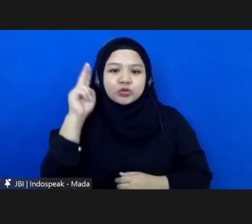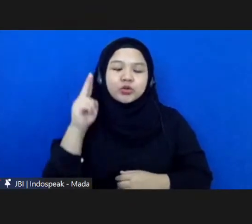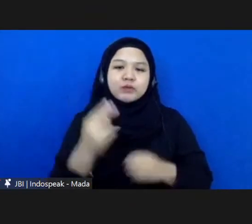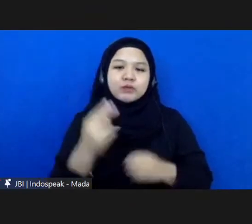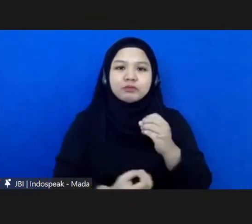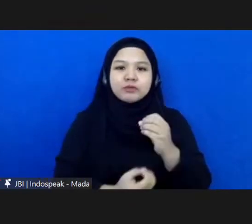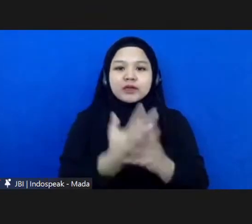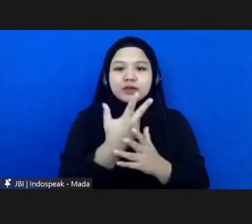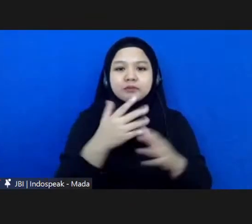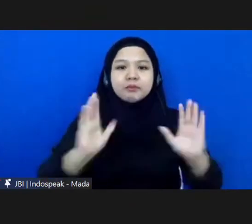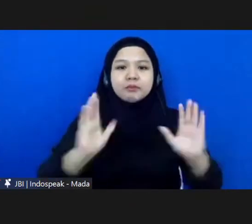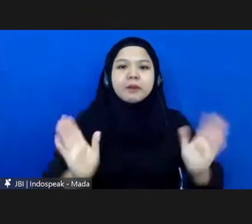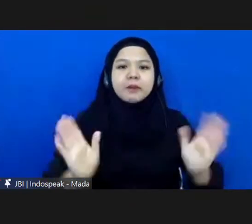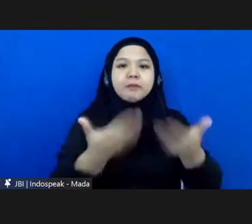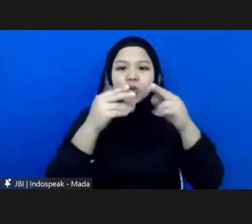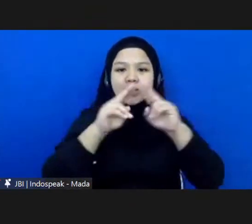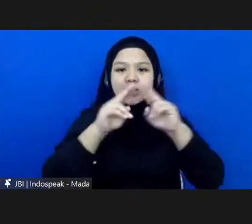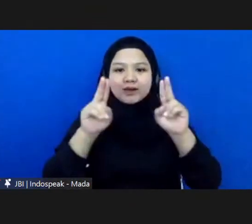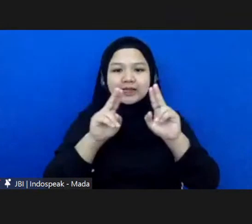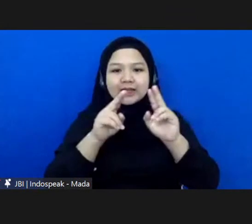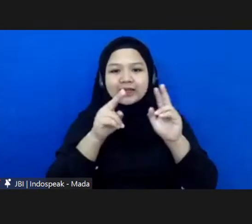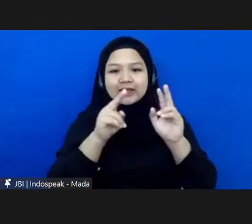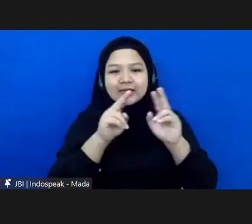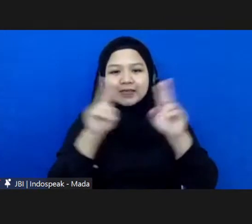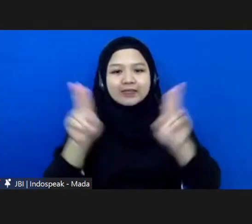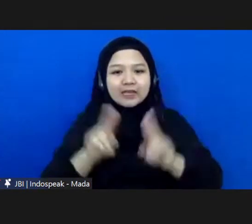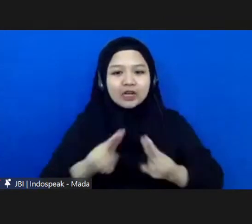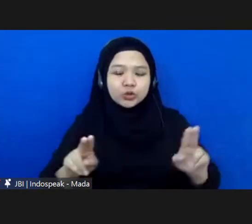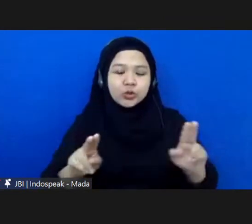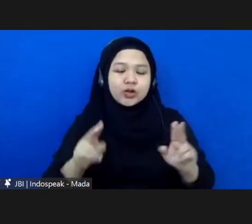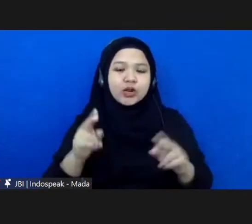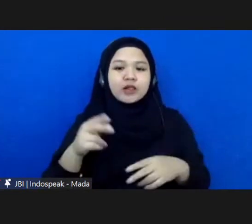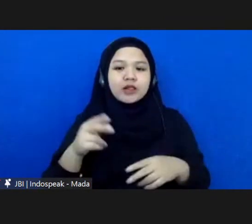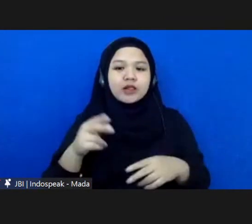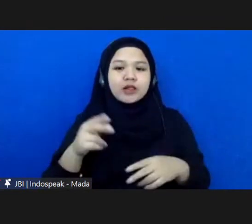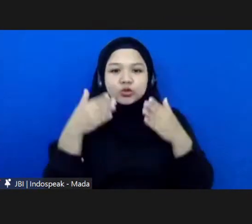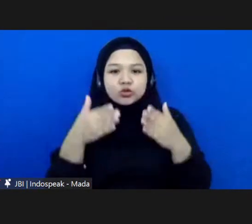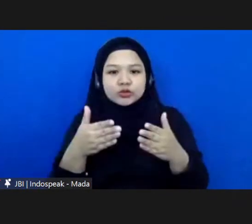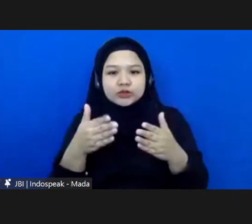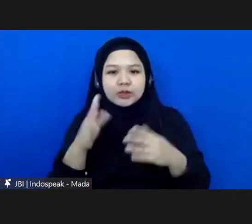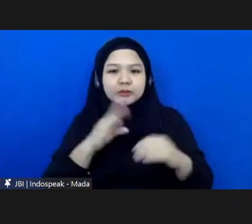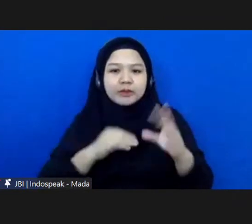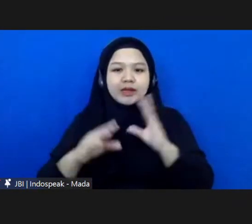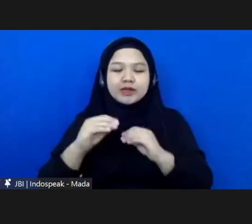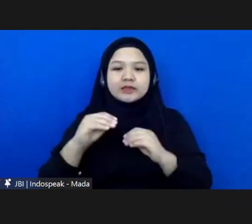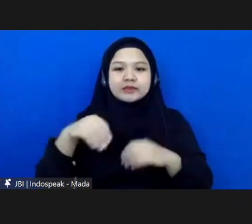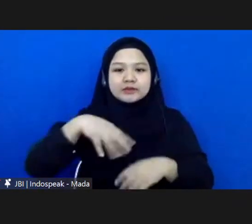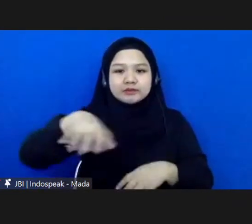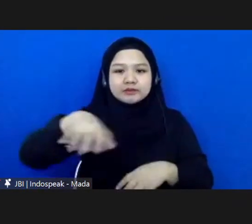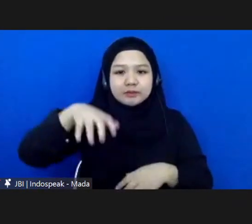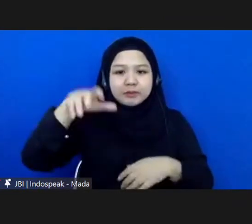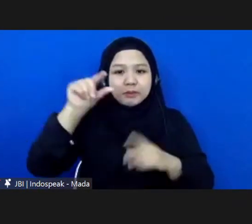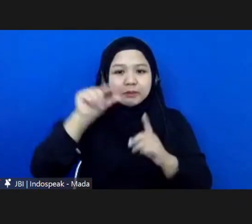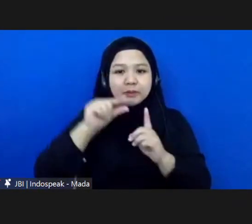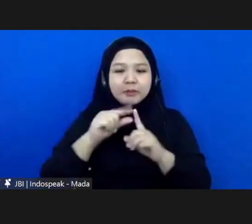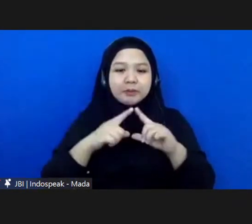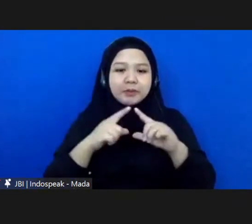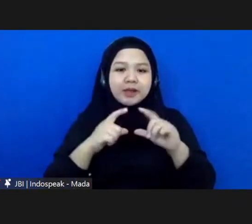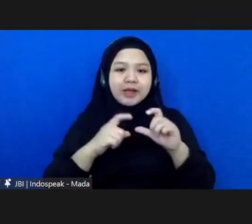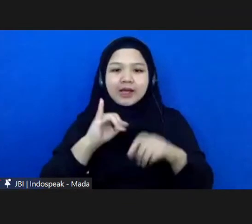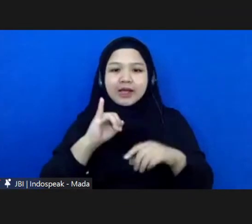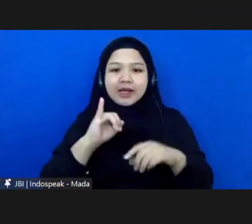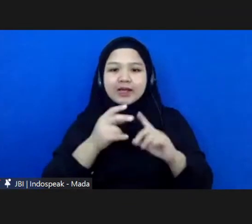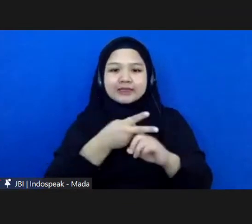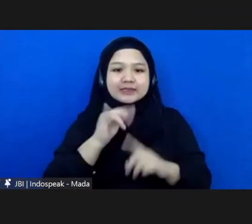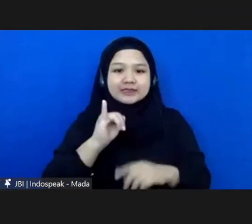how closely Indonesia and Australia have worked to address this pandemic together. It's,